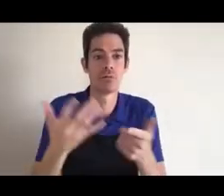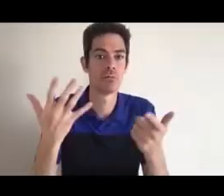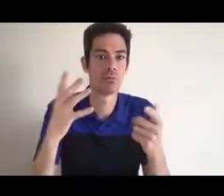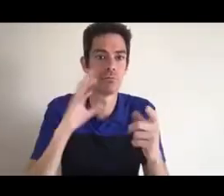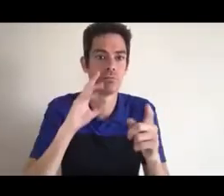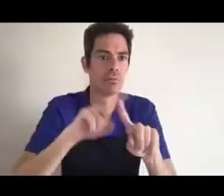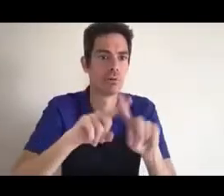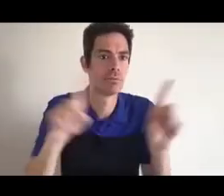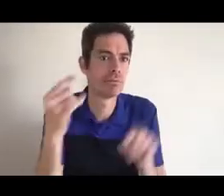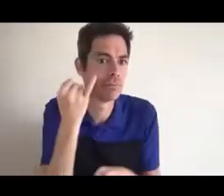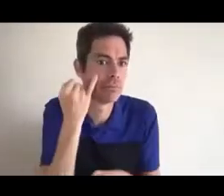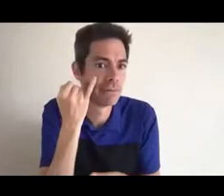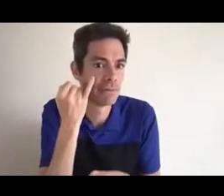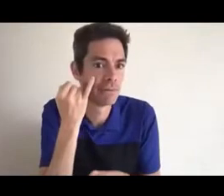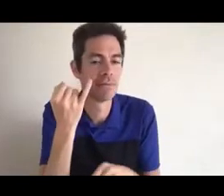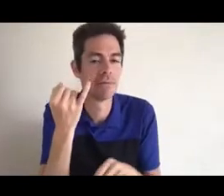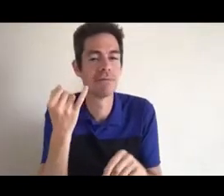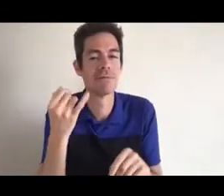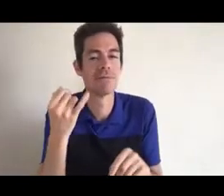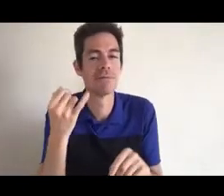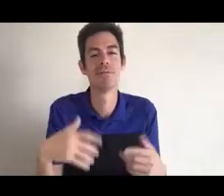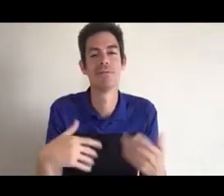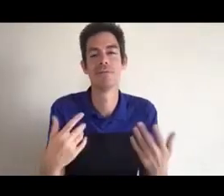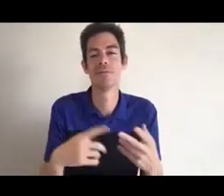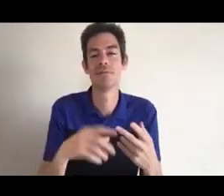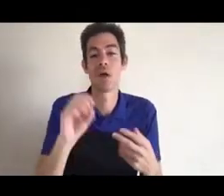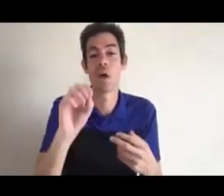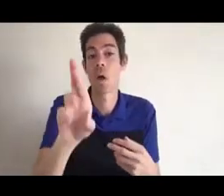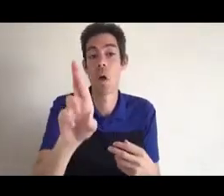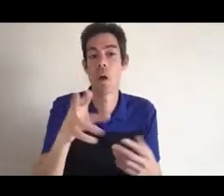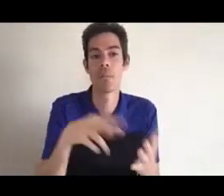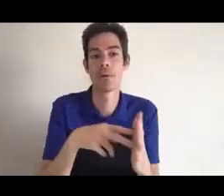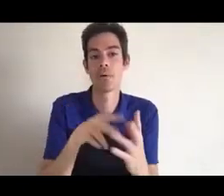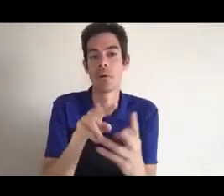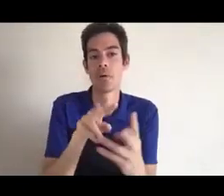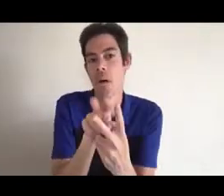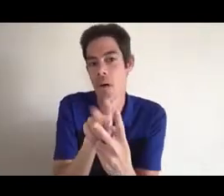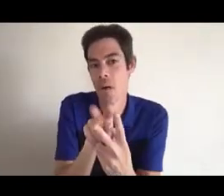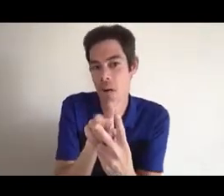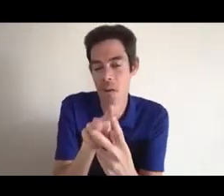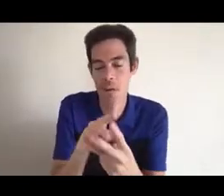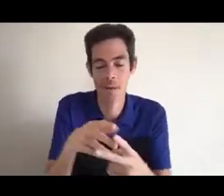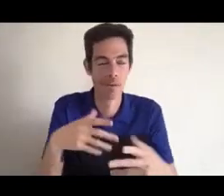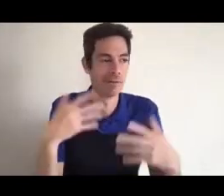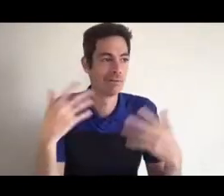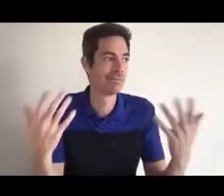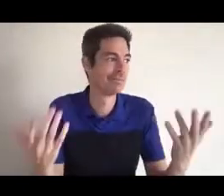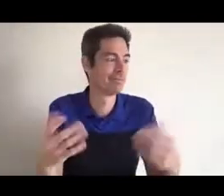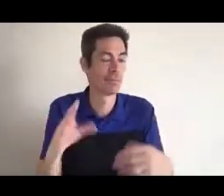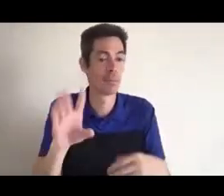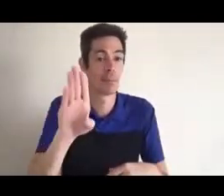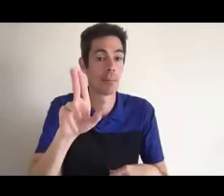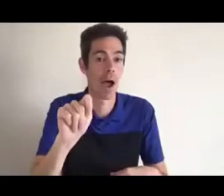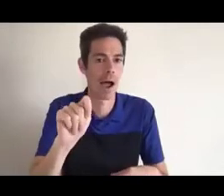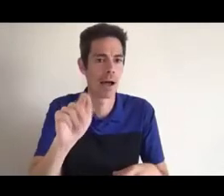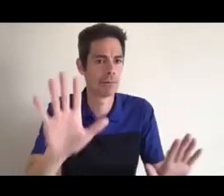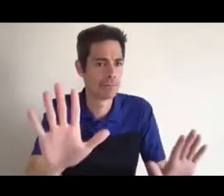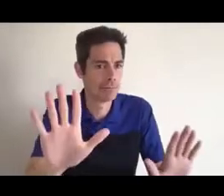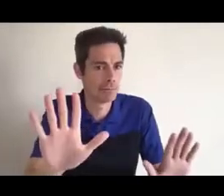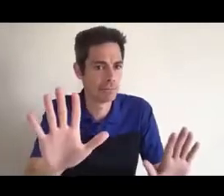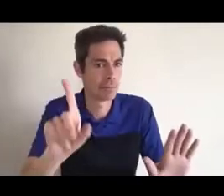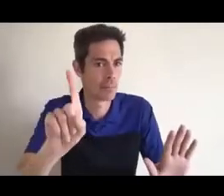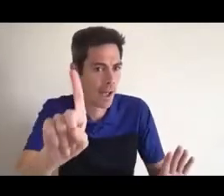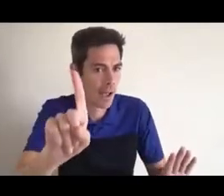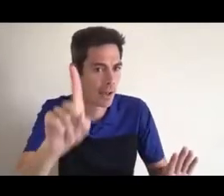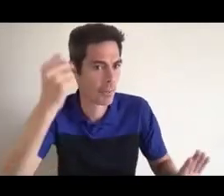instead of unless, spelling unless, I would sign the word if, or I could just use one of the